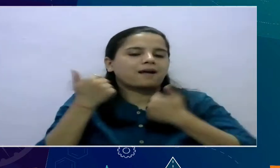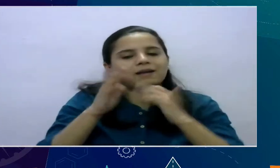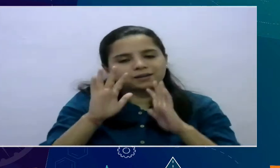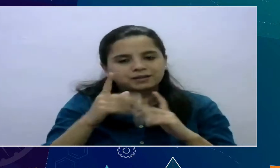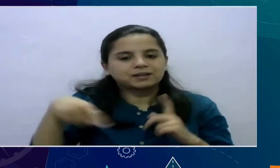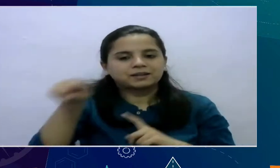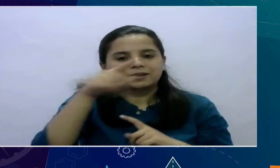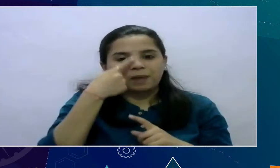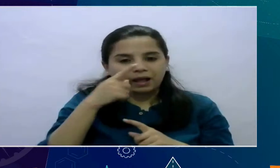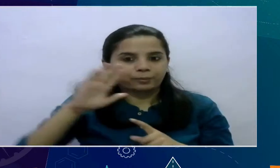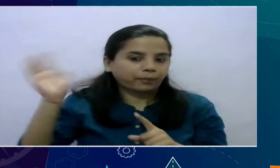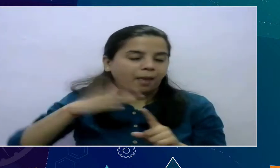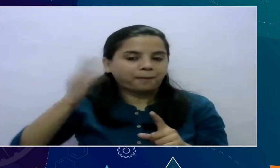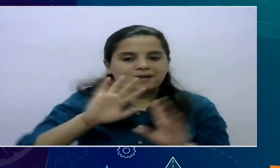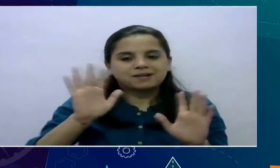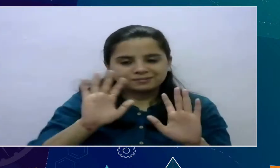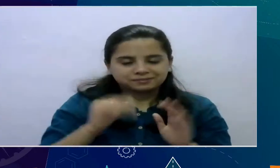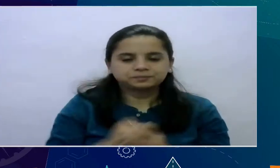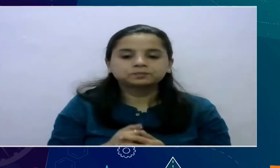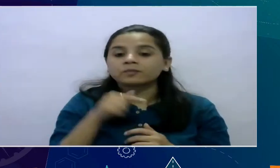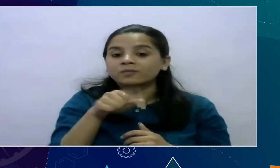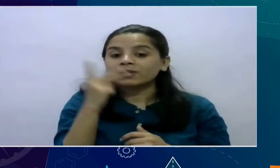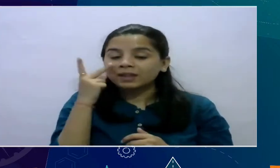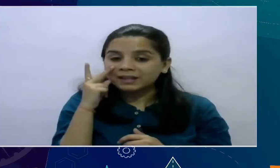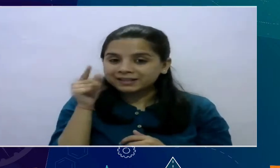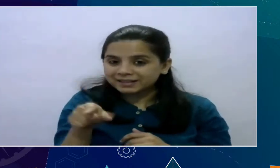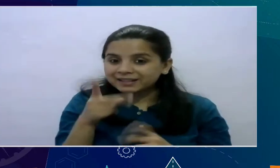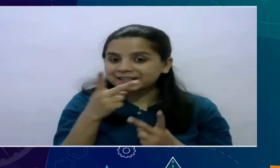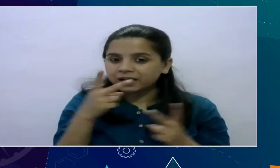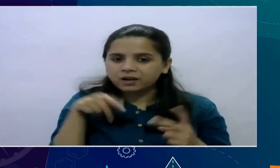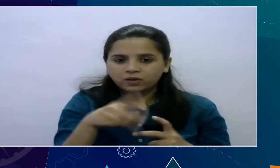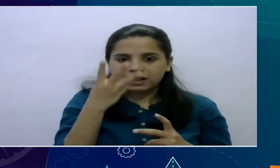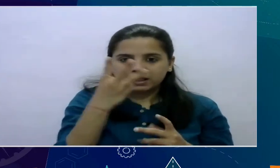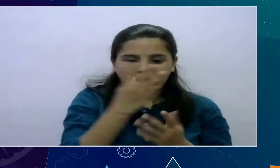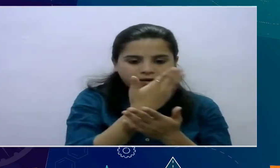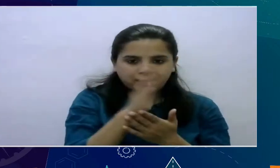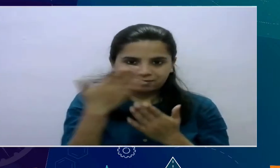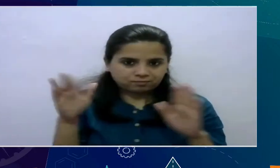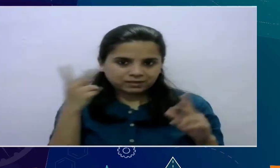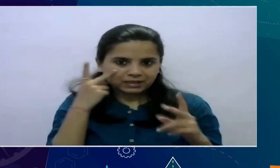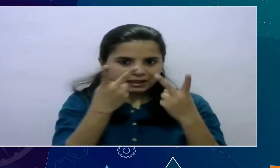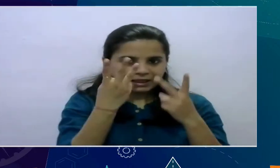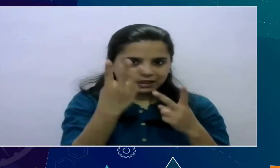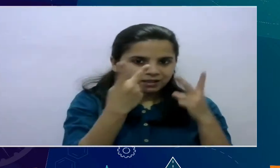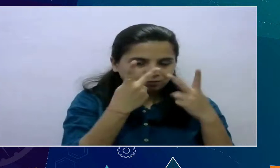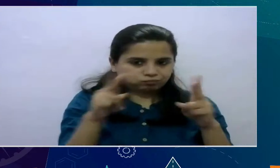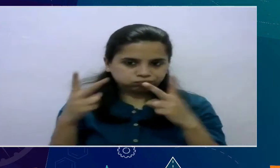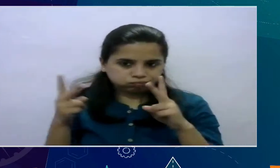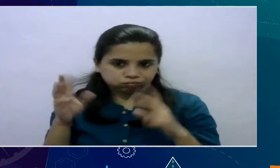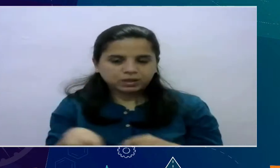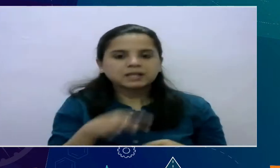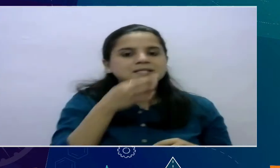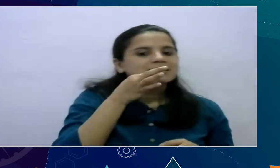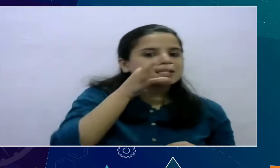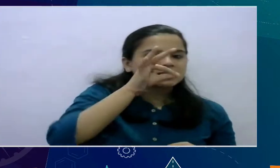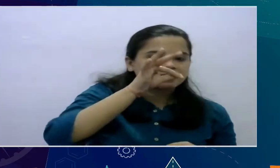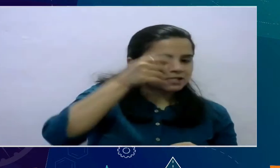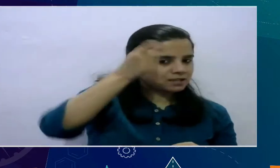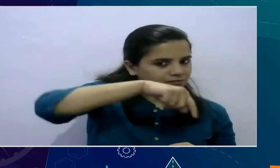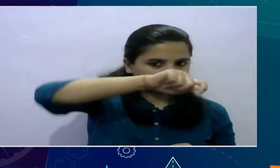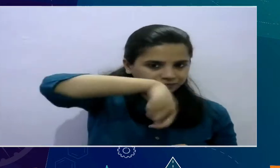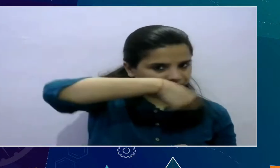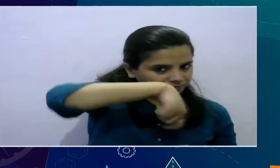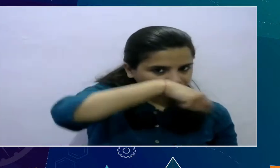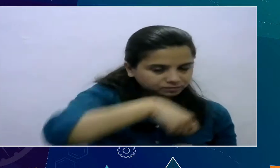Okay, so I have got all these 3 different kinds of mixtures. This is what? Salt in water.